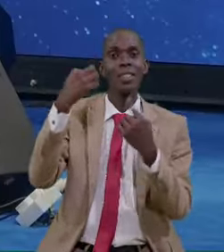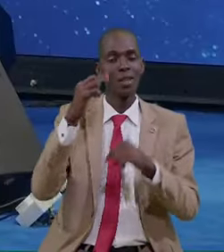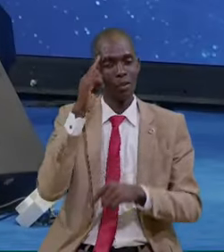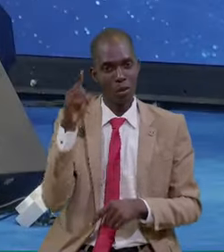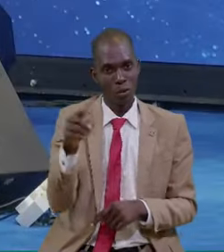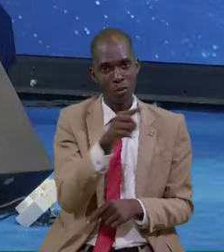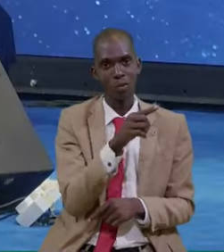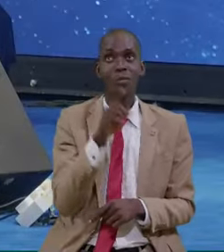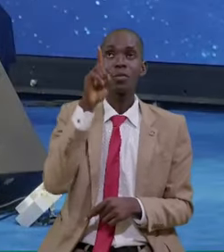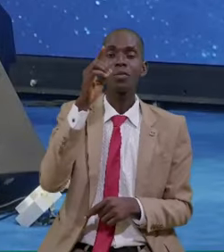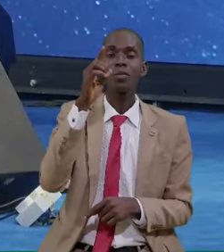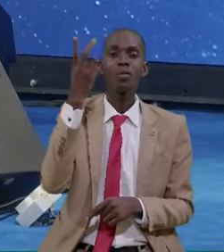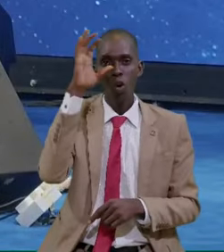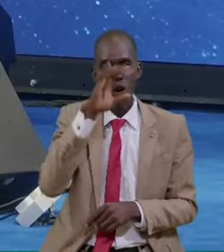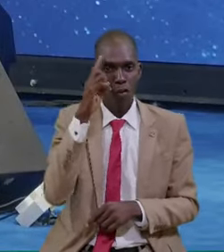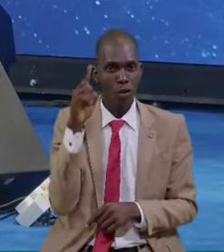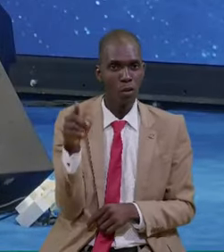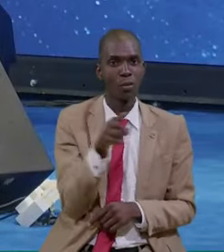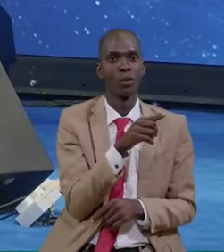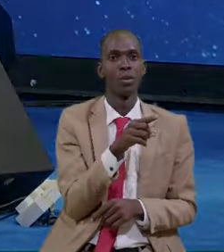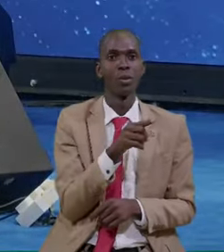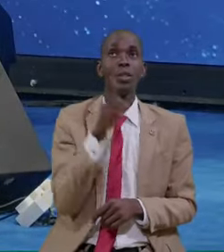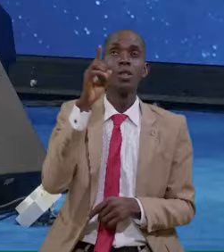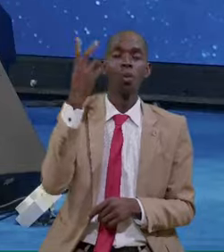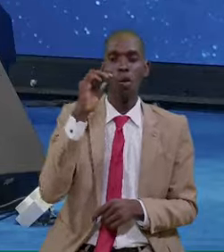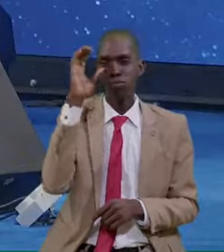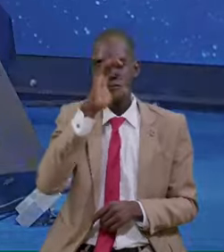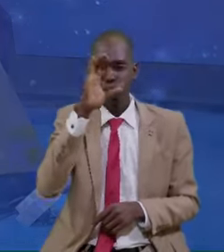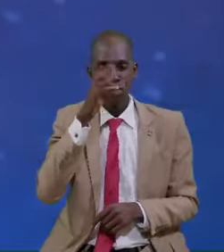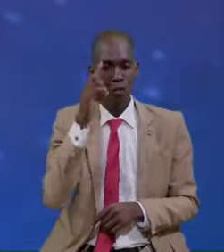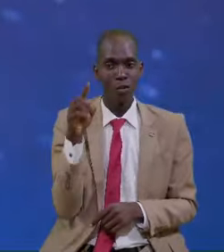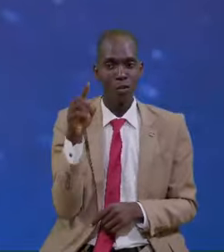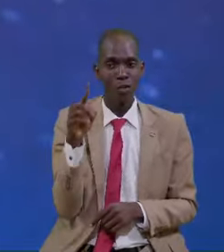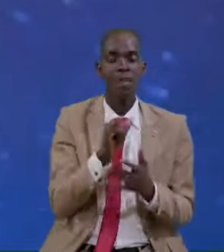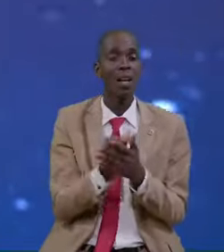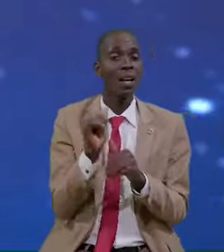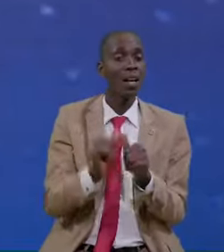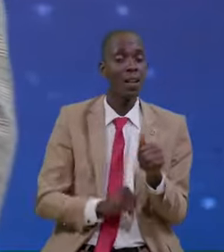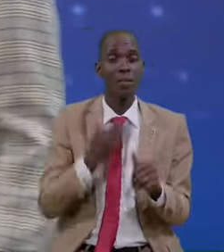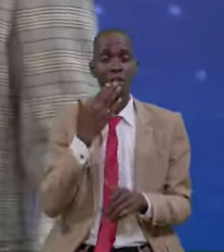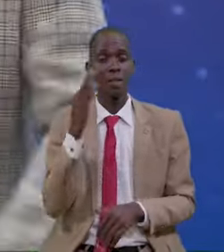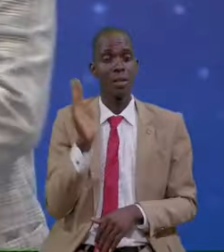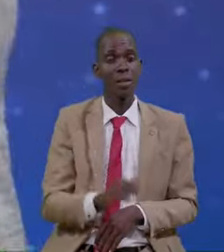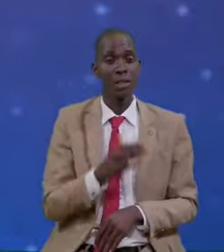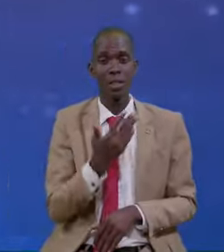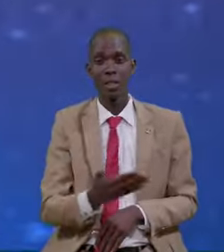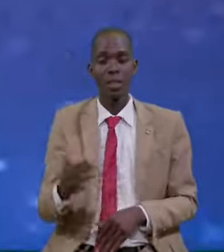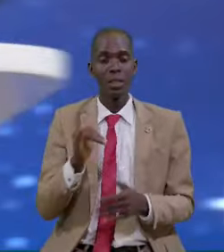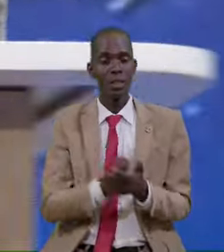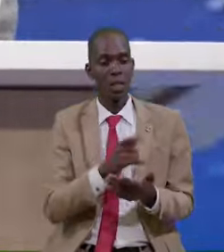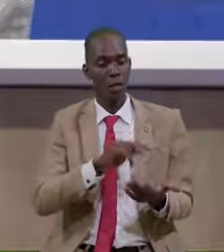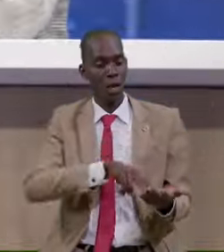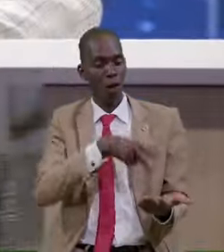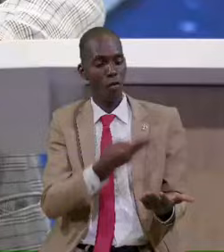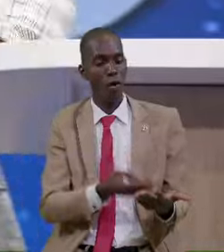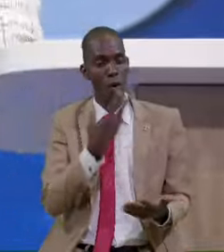was looking for you. He's searching for you, that every evil thing that the fall of man has